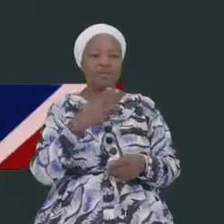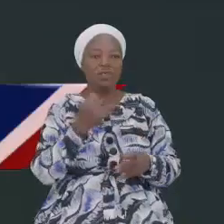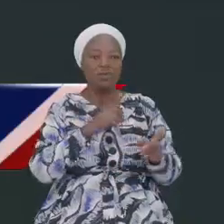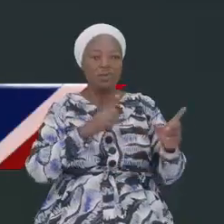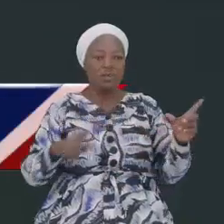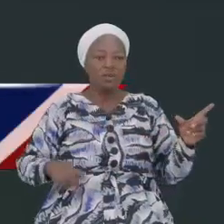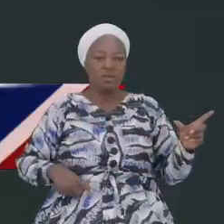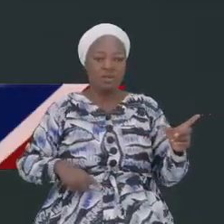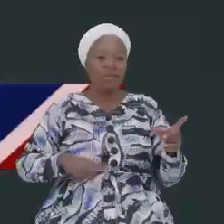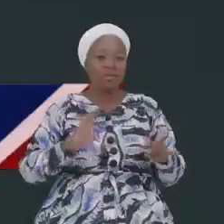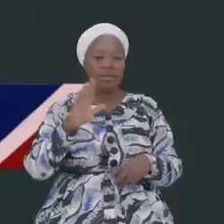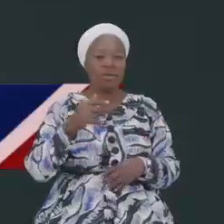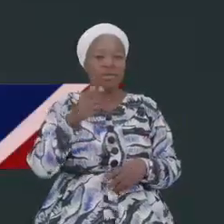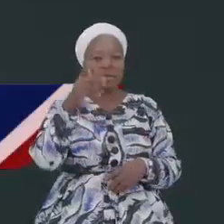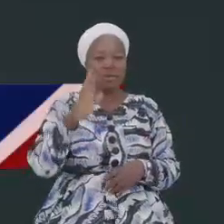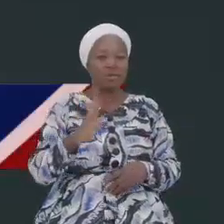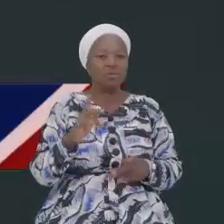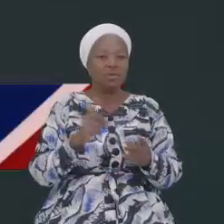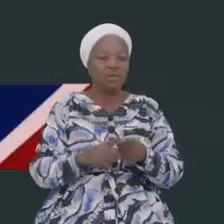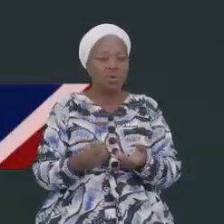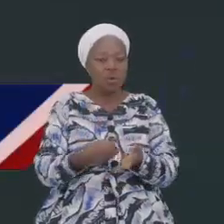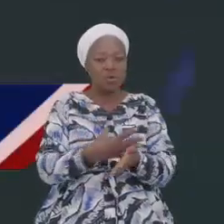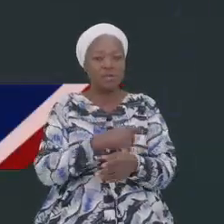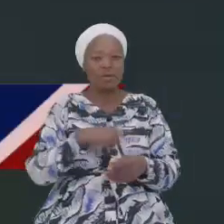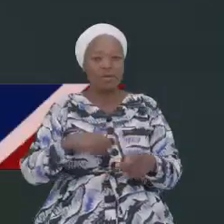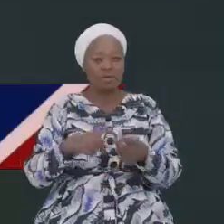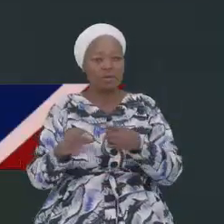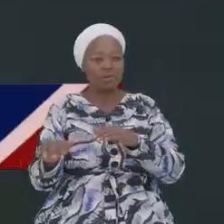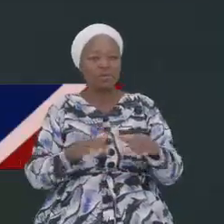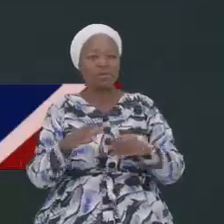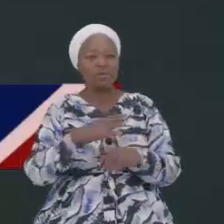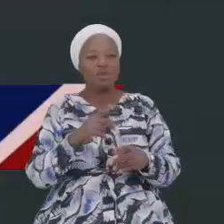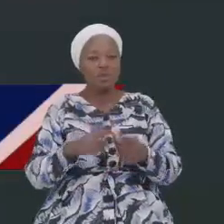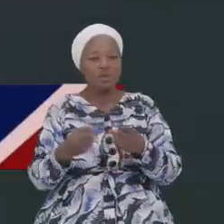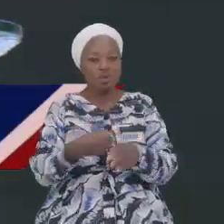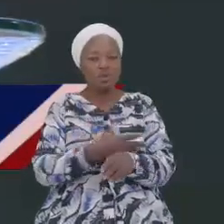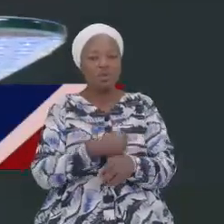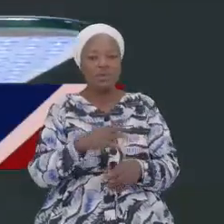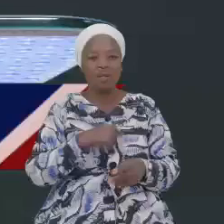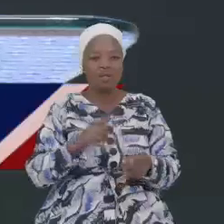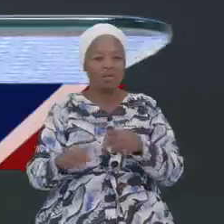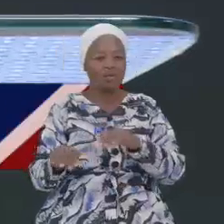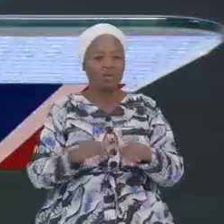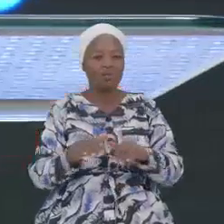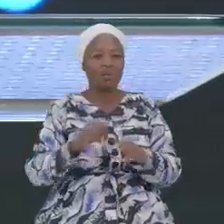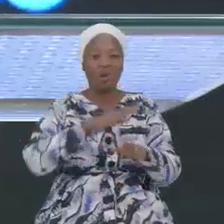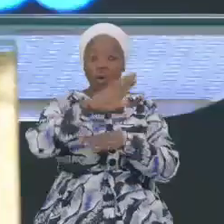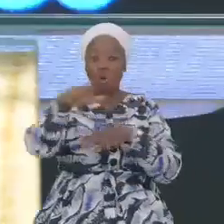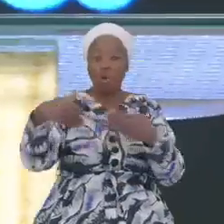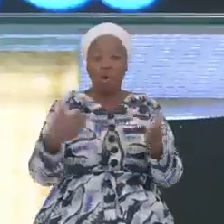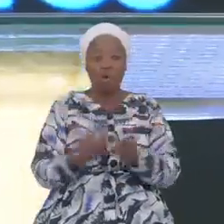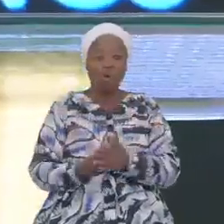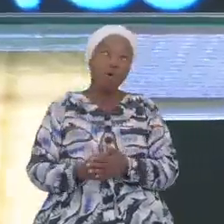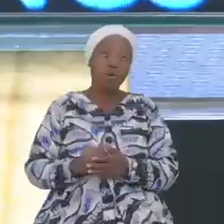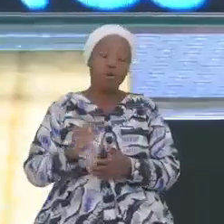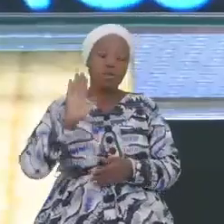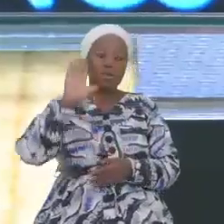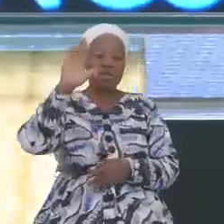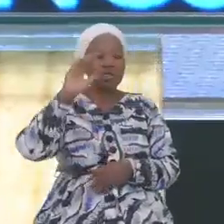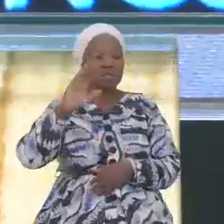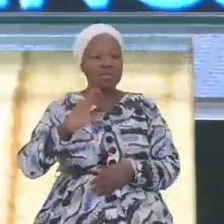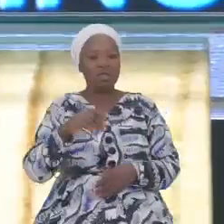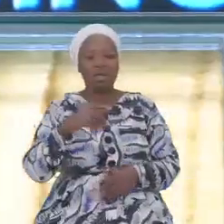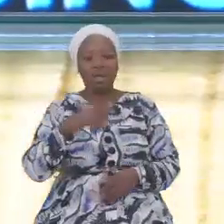of the Lord thy God, to observe and to do, to observe and to do all his